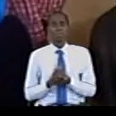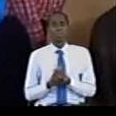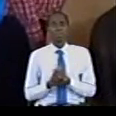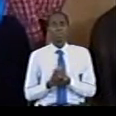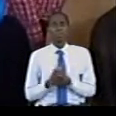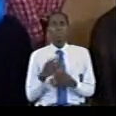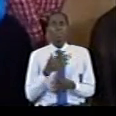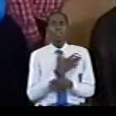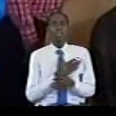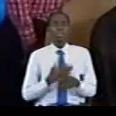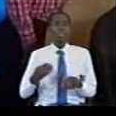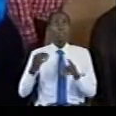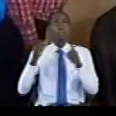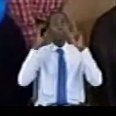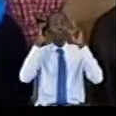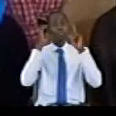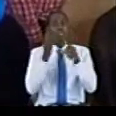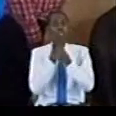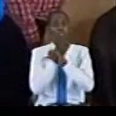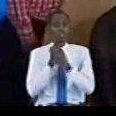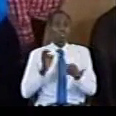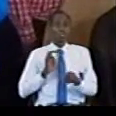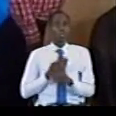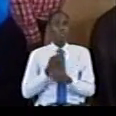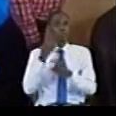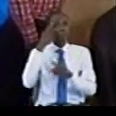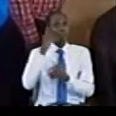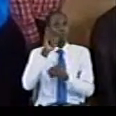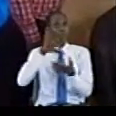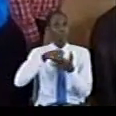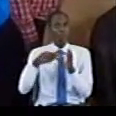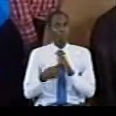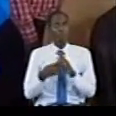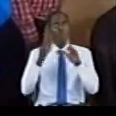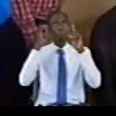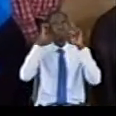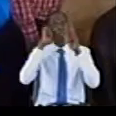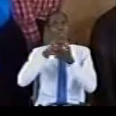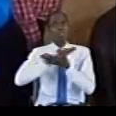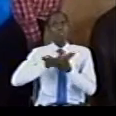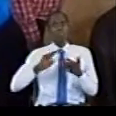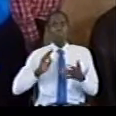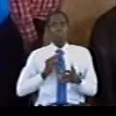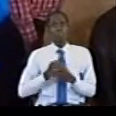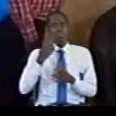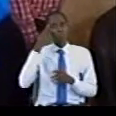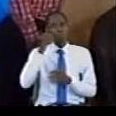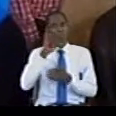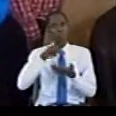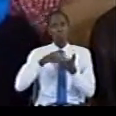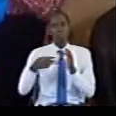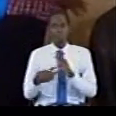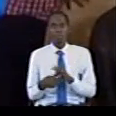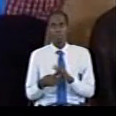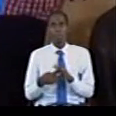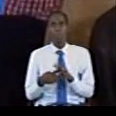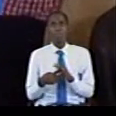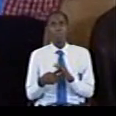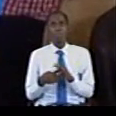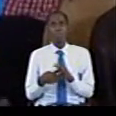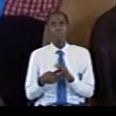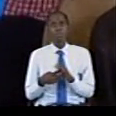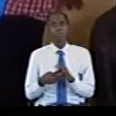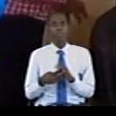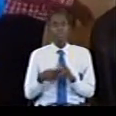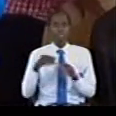And he saves us for a purpose. He sanctifies us for a purpose. His